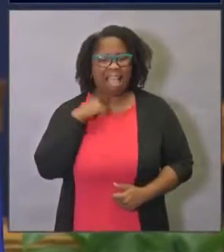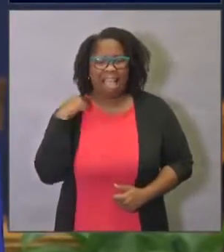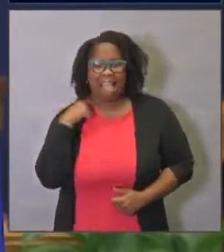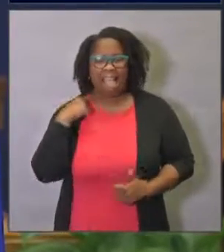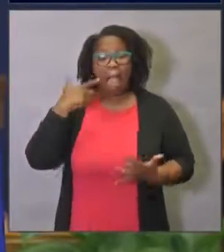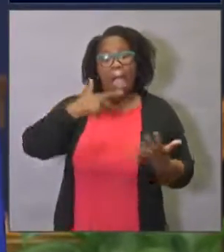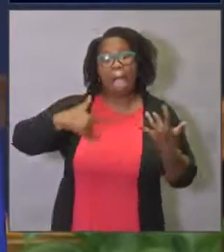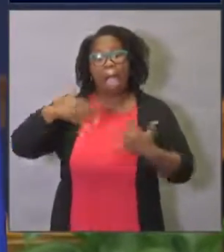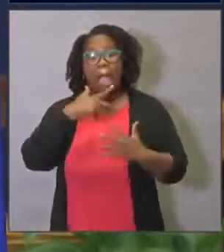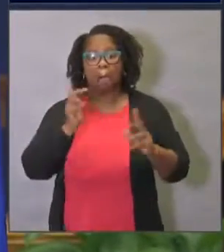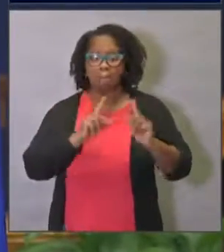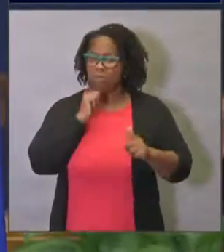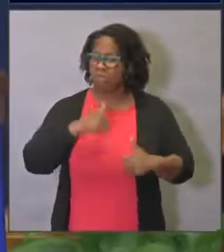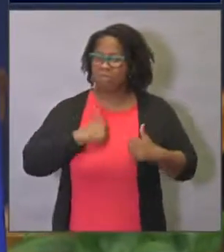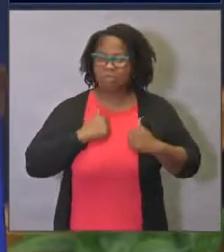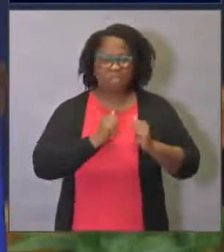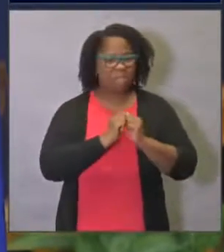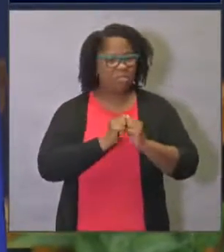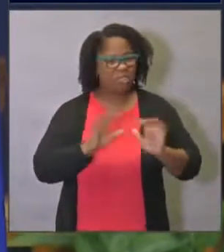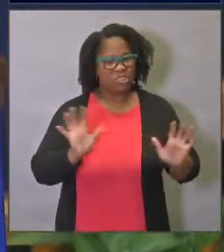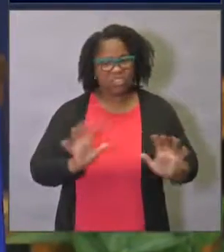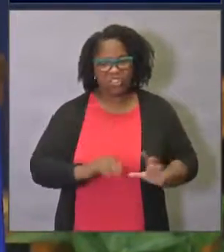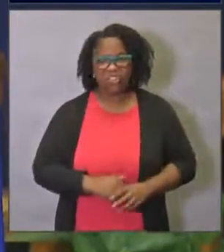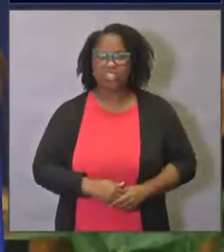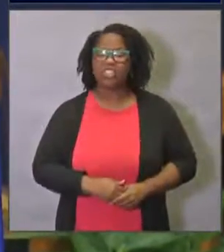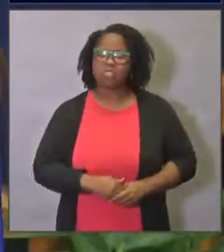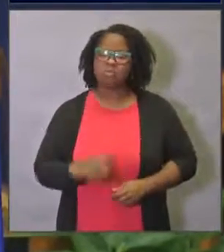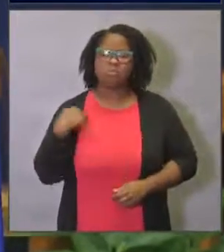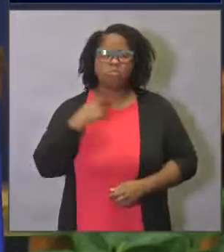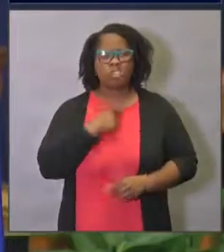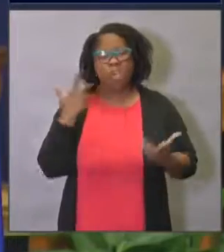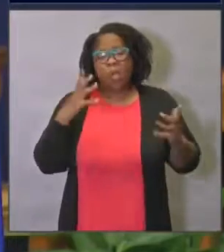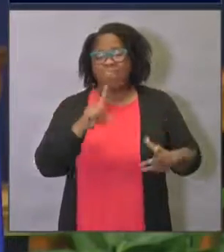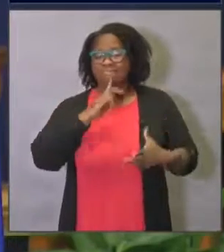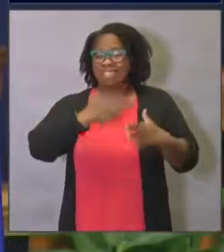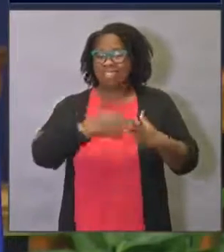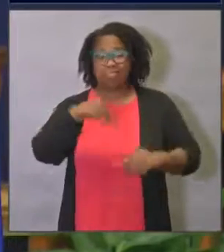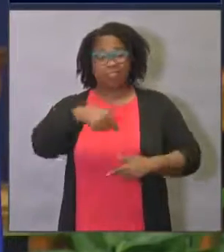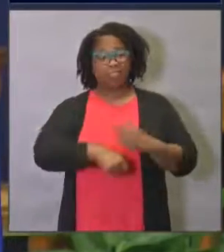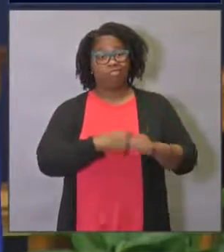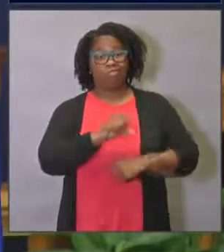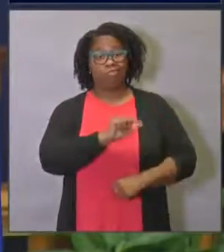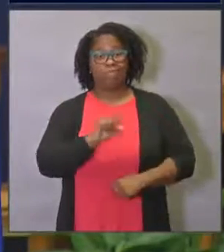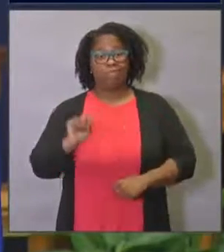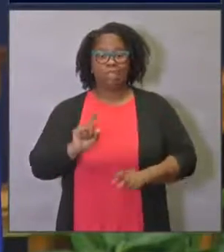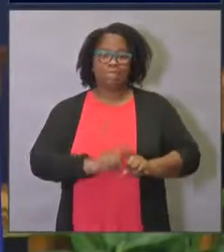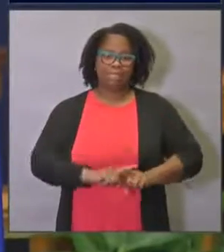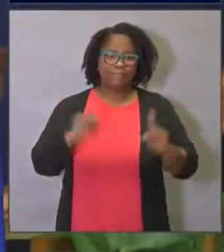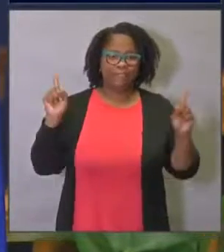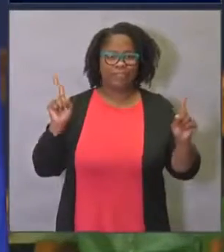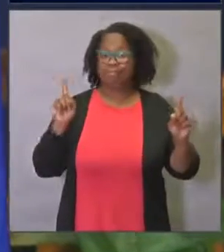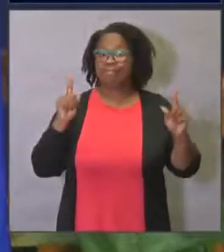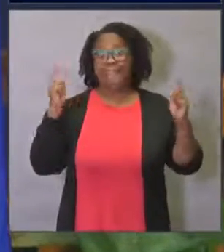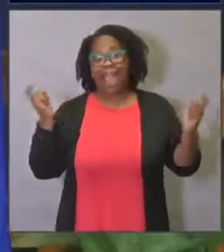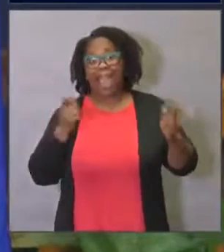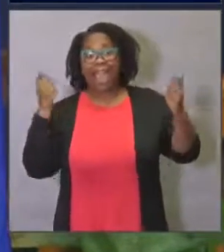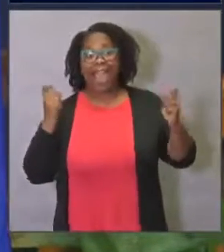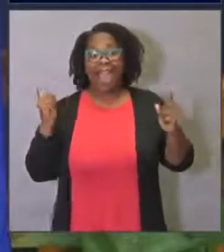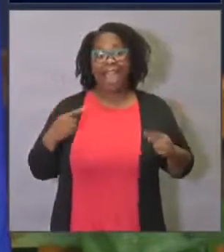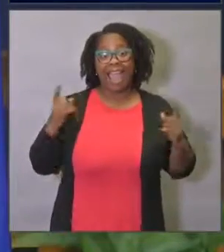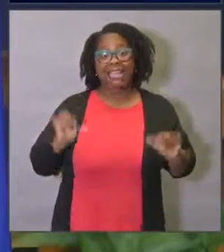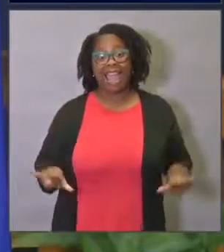outside your household. We've often said that this year will need to be different, and we will not be able to celebrate the way we'd